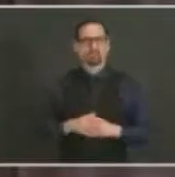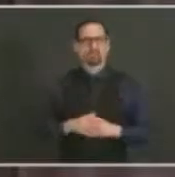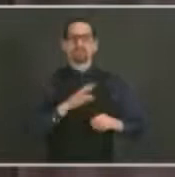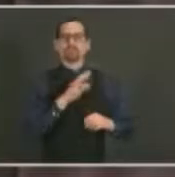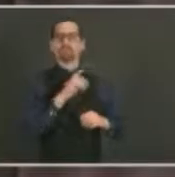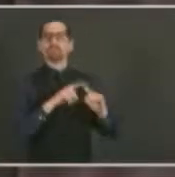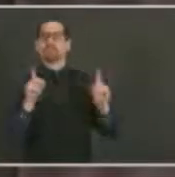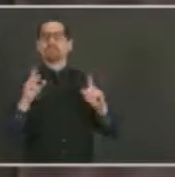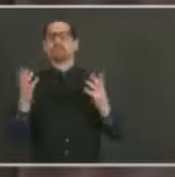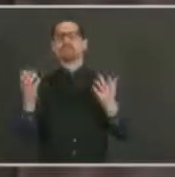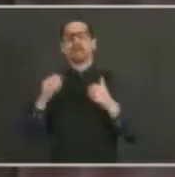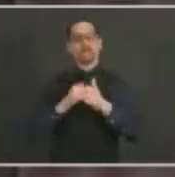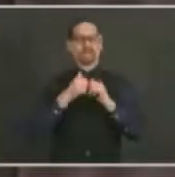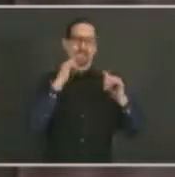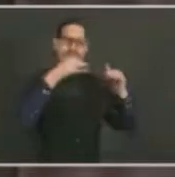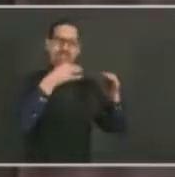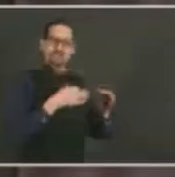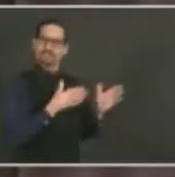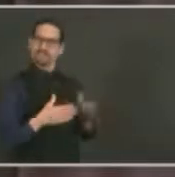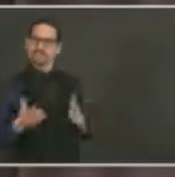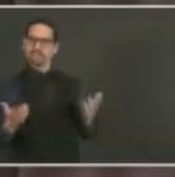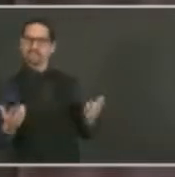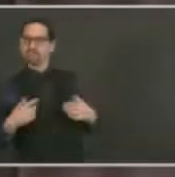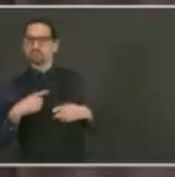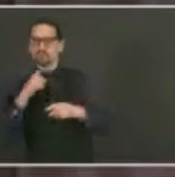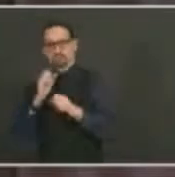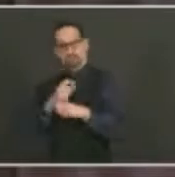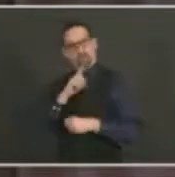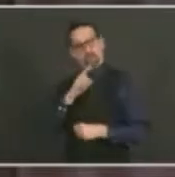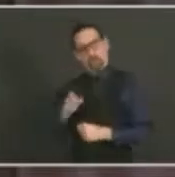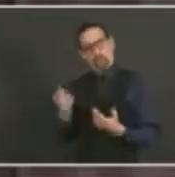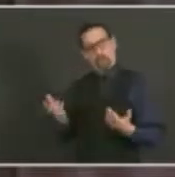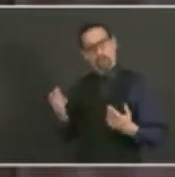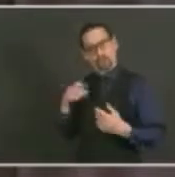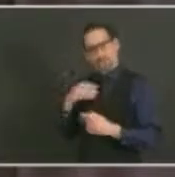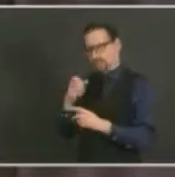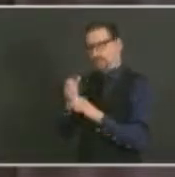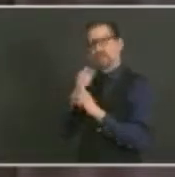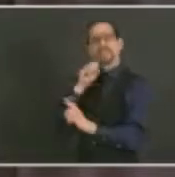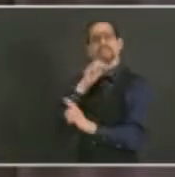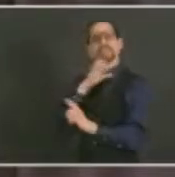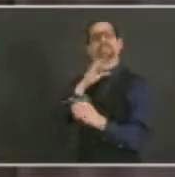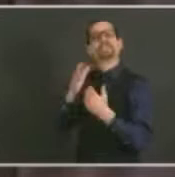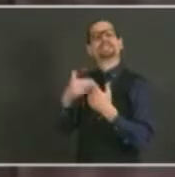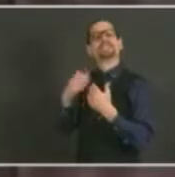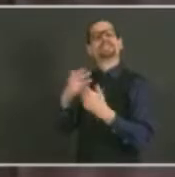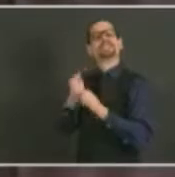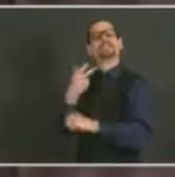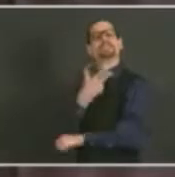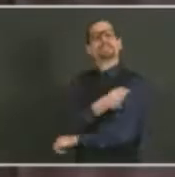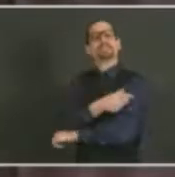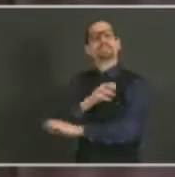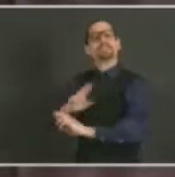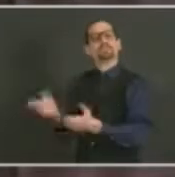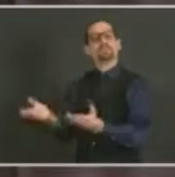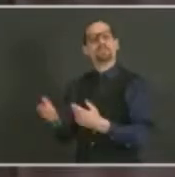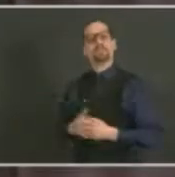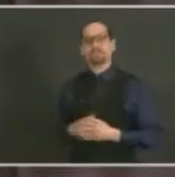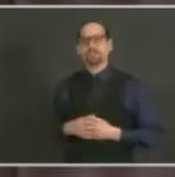sure that seniors have the access they need. To help make sure that seniors have the access they need. Good